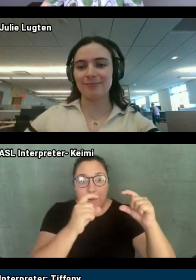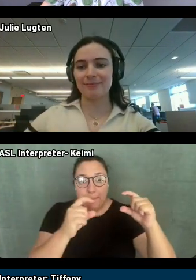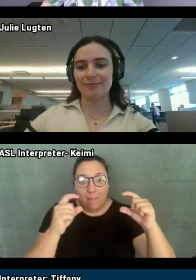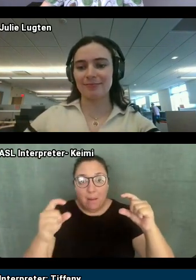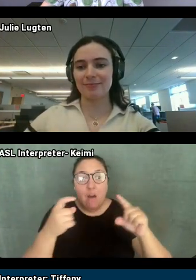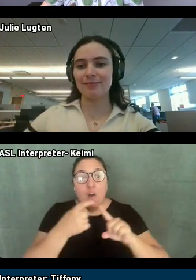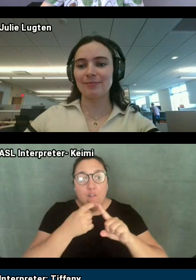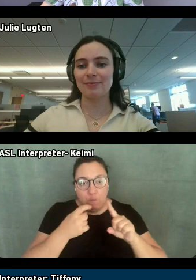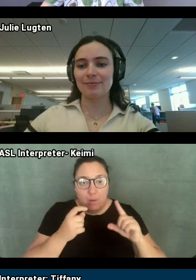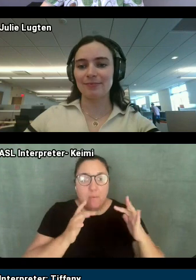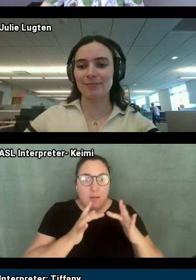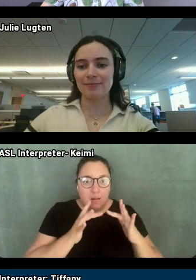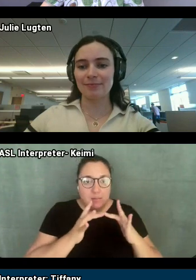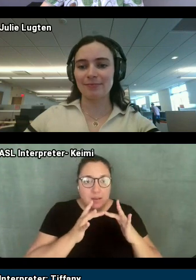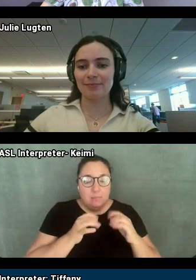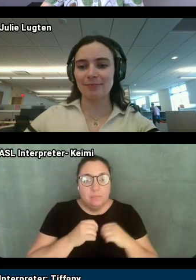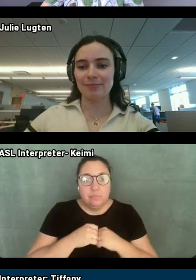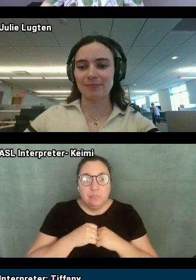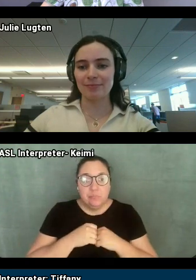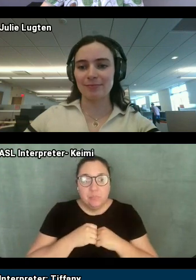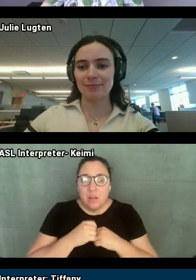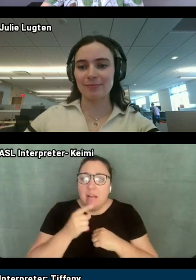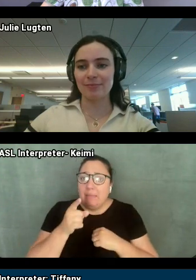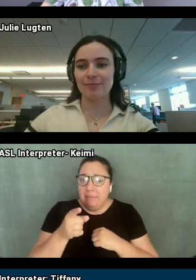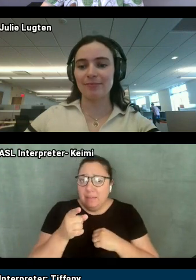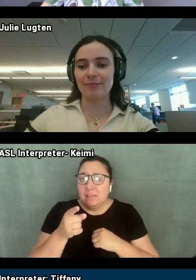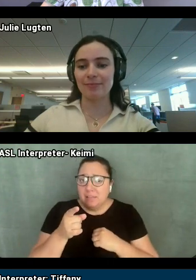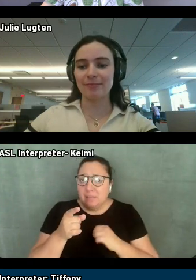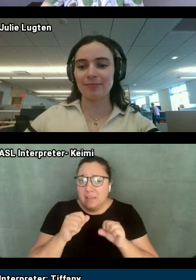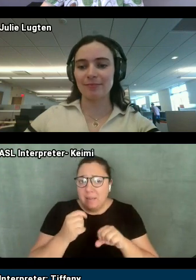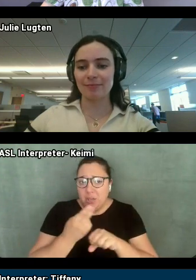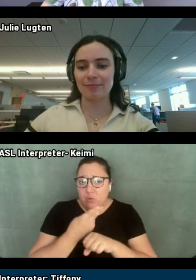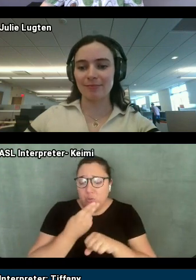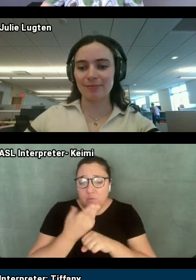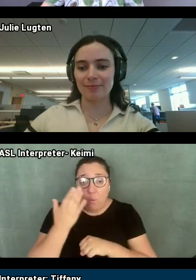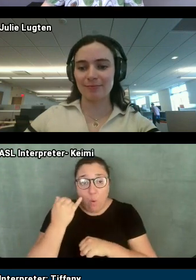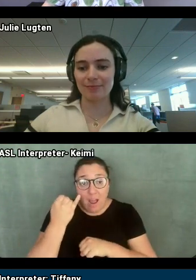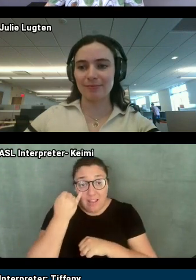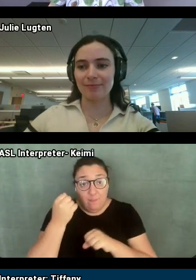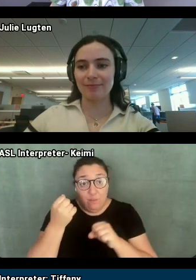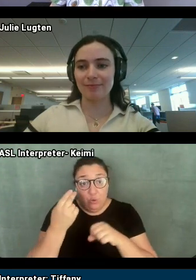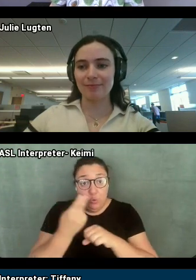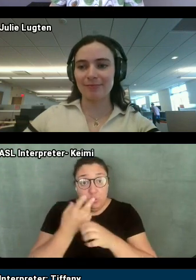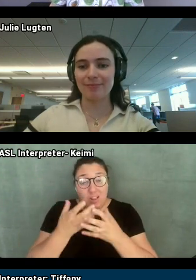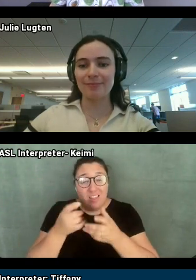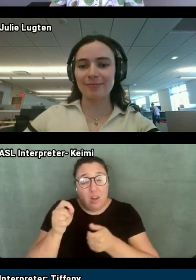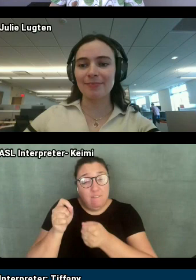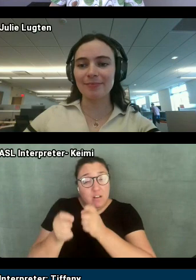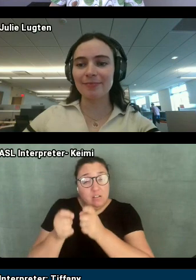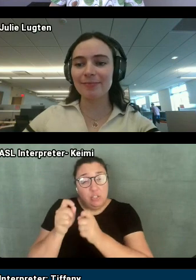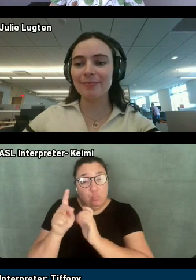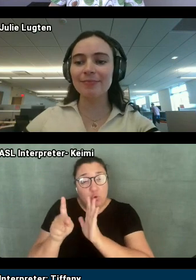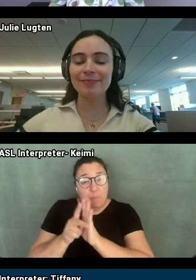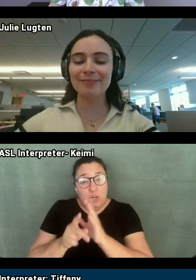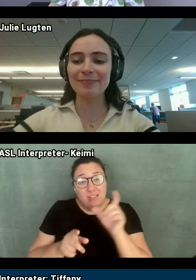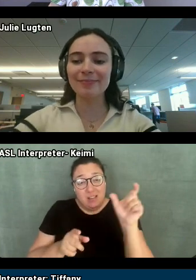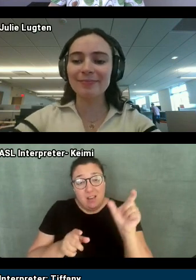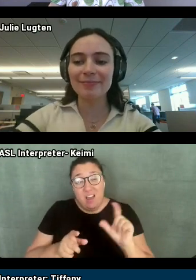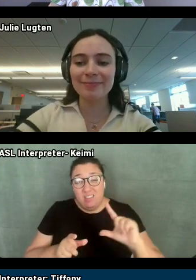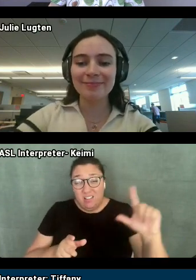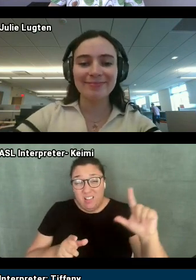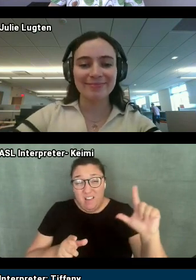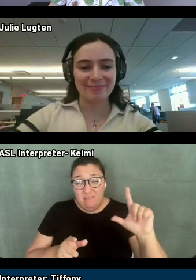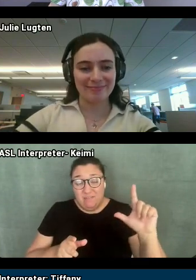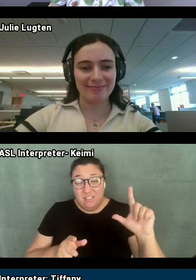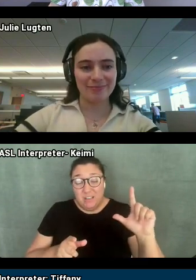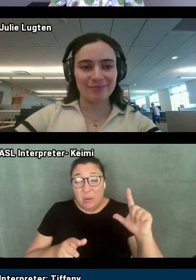contact. And this can be really useful because if you use a lot of custom properties, this left sidebar can get